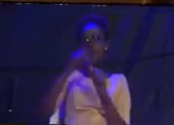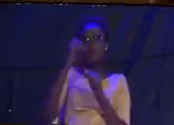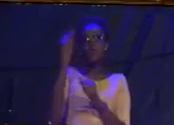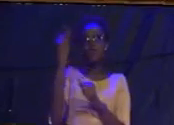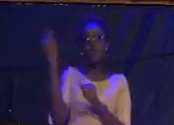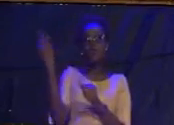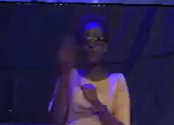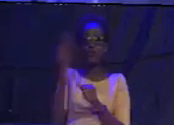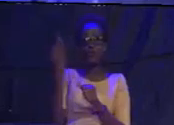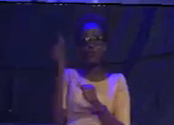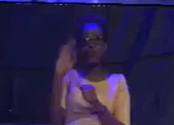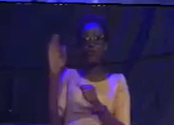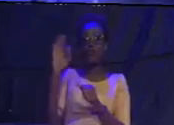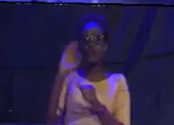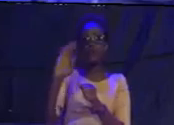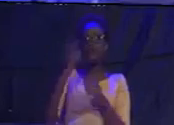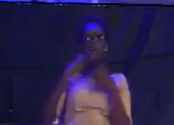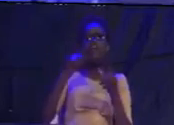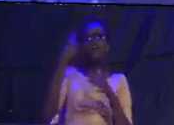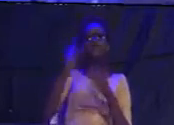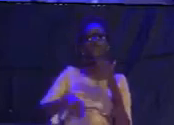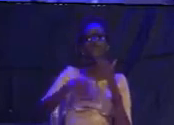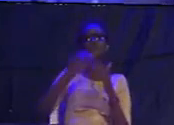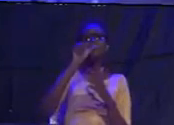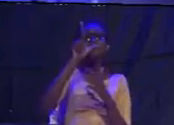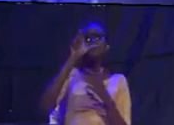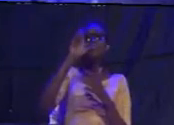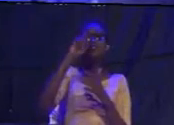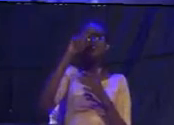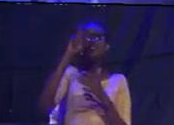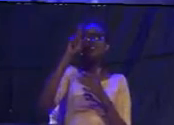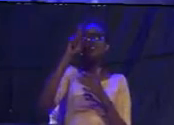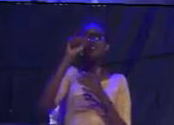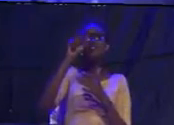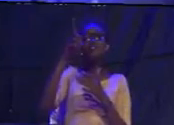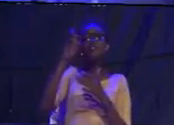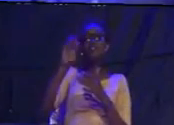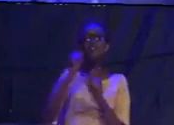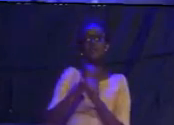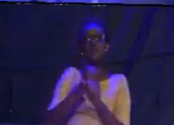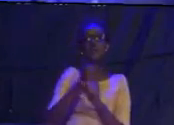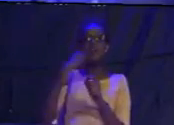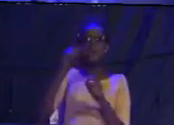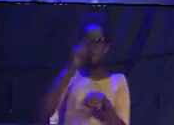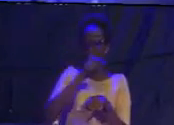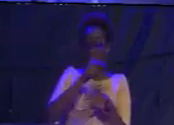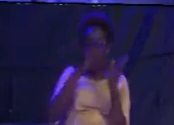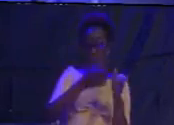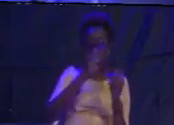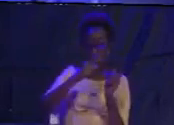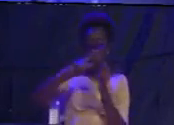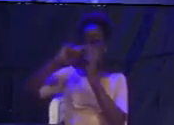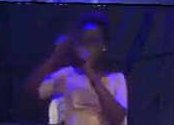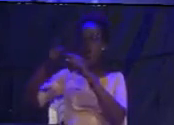me in the gospel. Alexandra Yakoziki. What did Alexander do? Alexandra Yawajangi Mutuma Mugongereza,